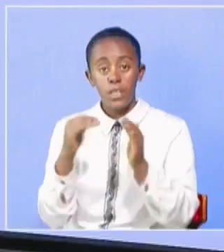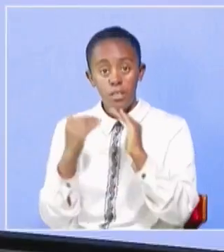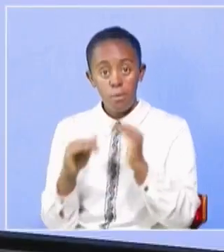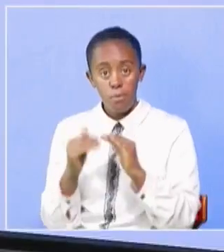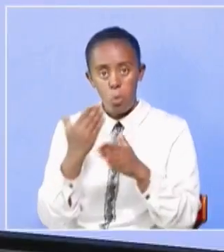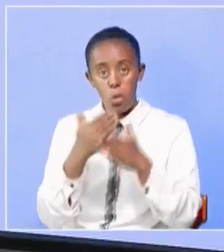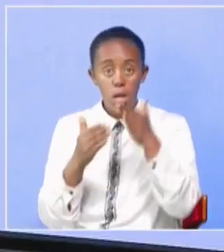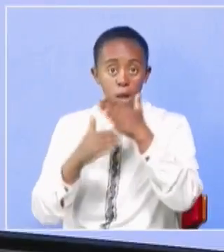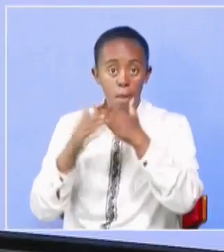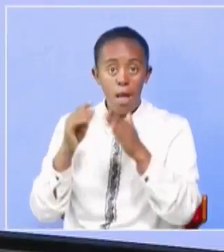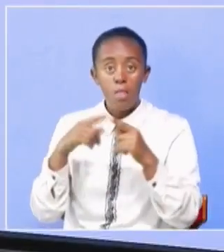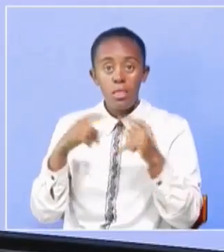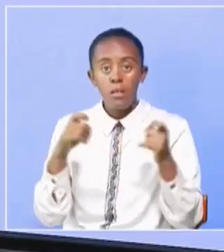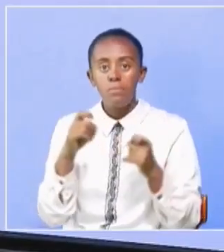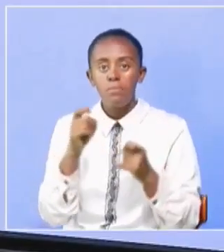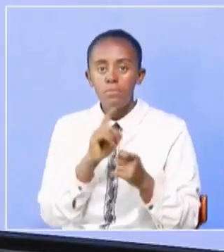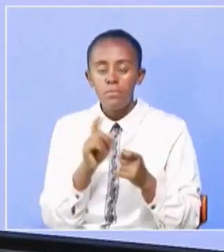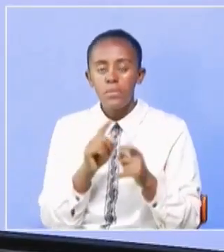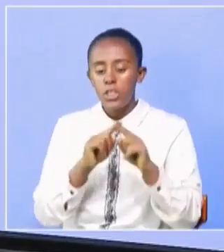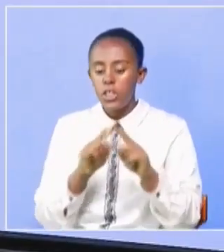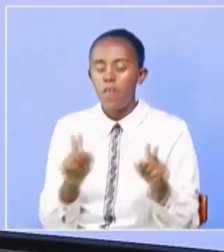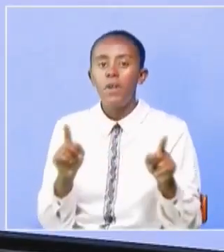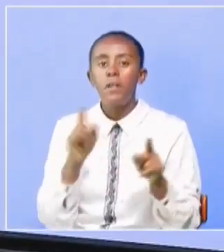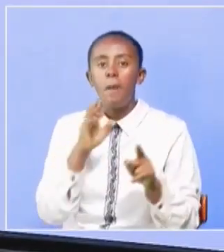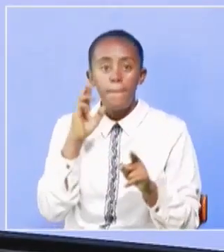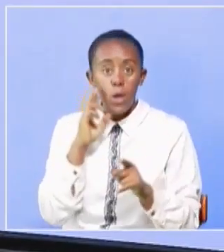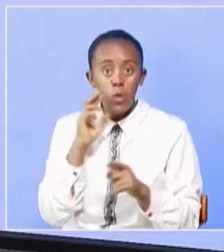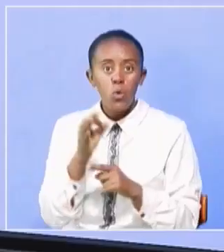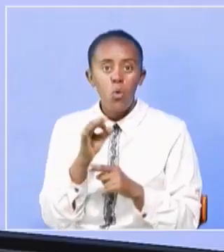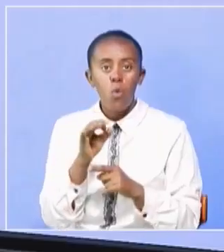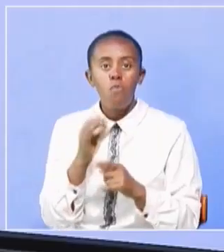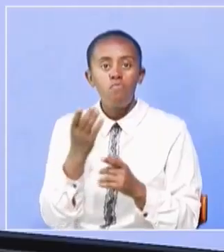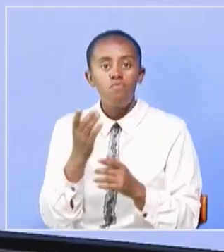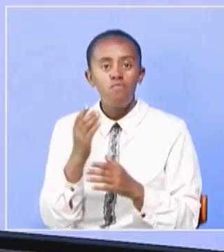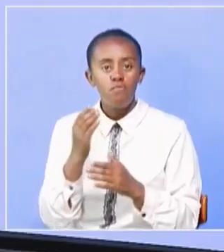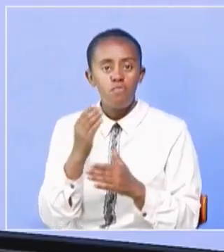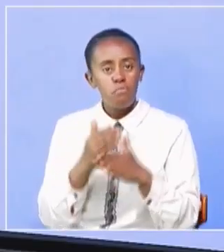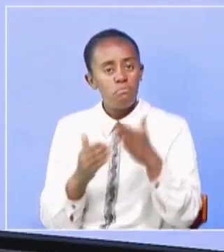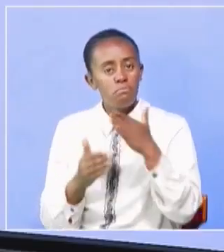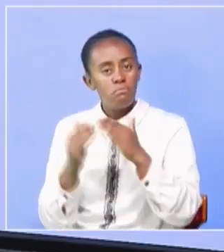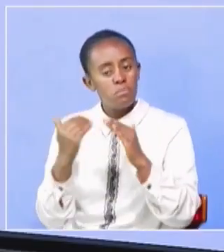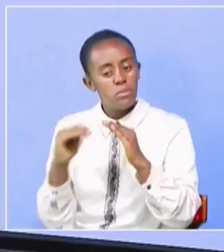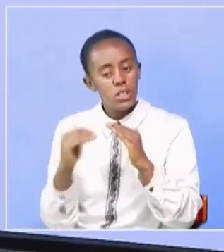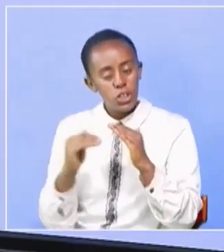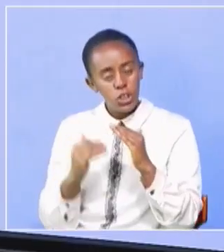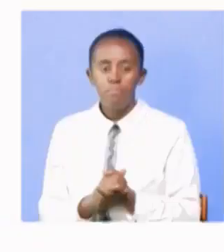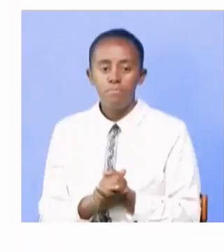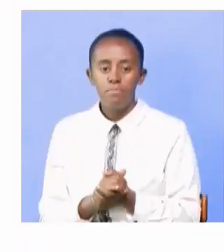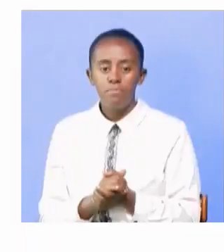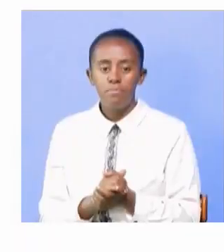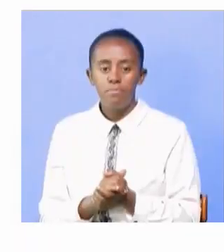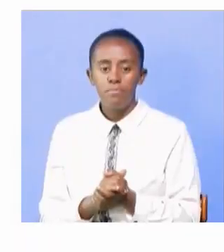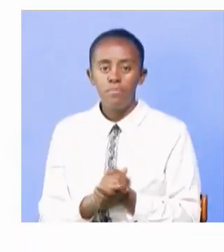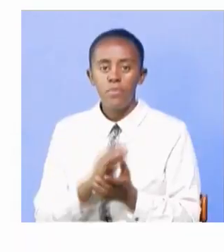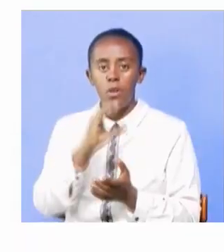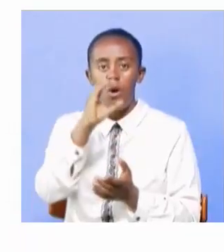antonyms that are different because of the degrees of things. For example,